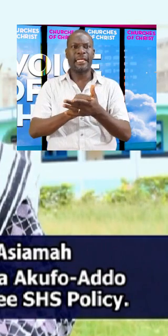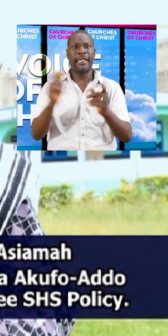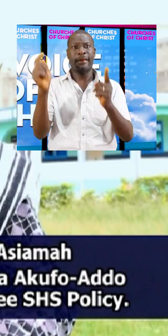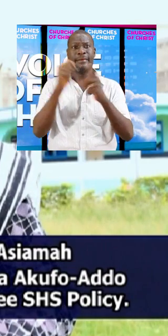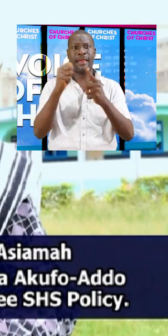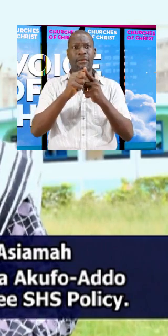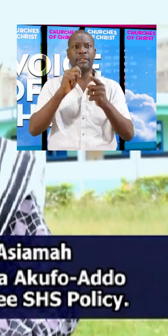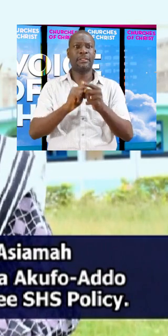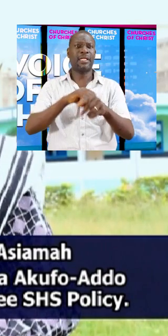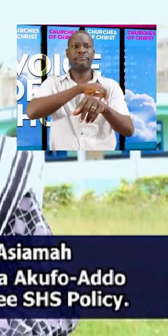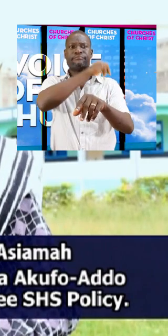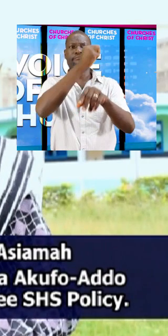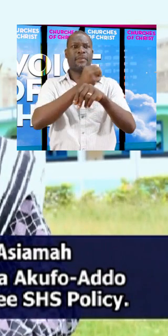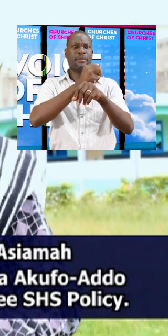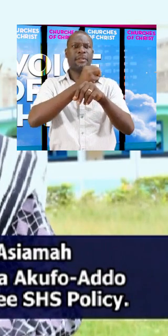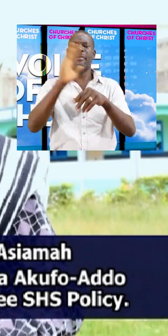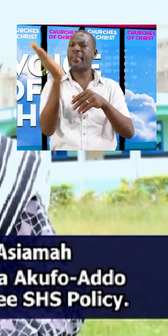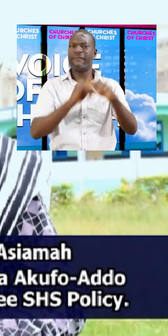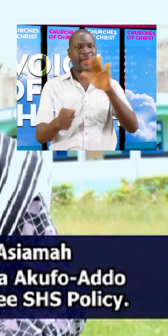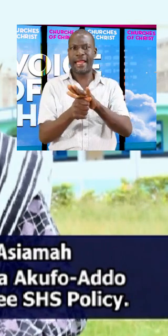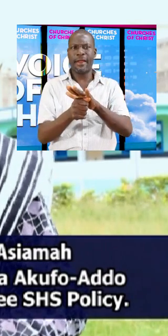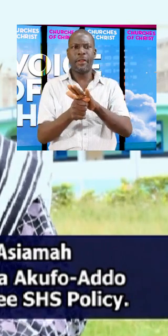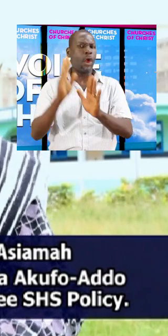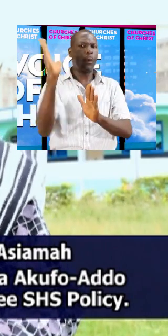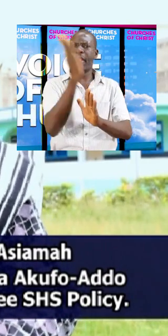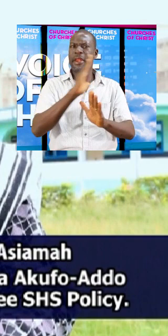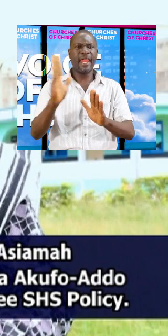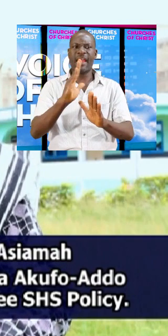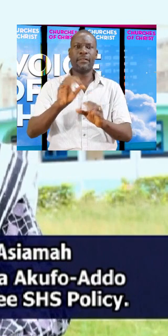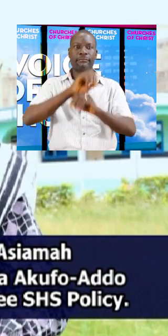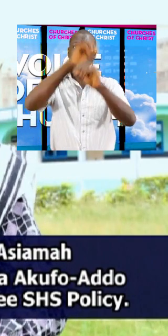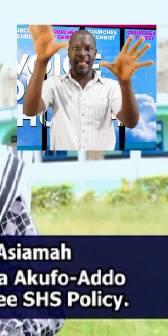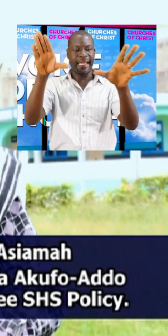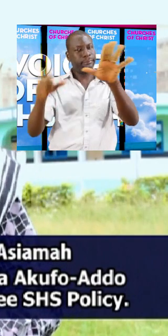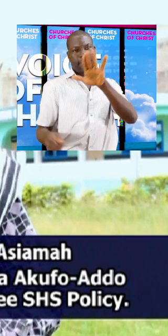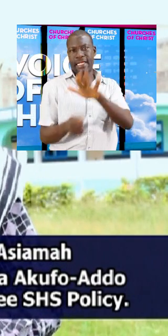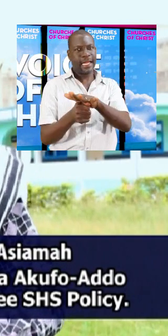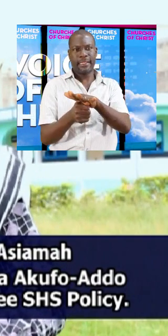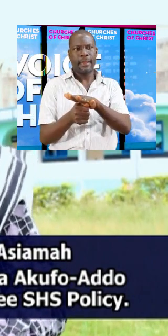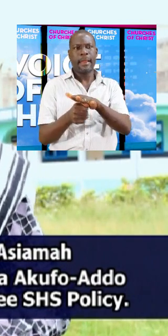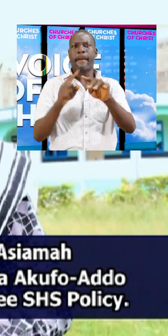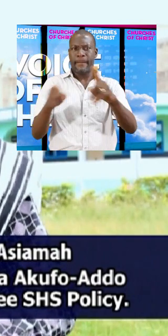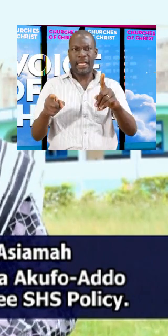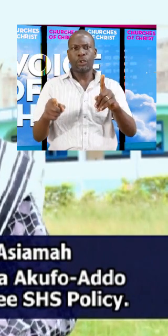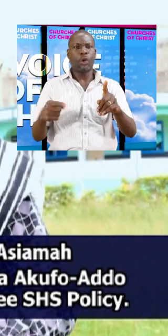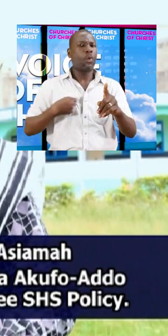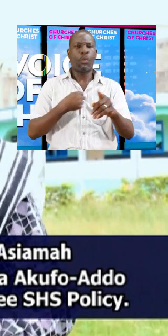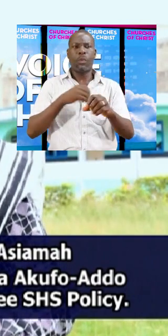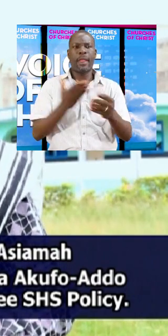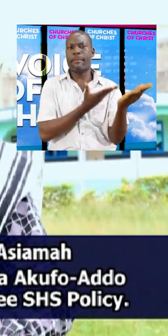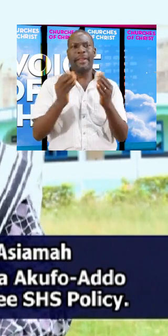enhinta won sokanea emfa nhye table ase nem osokanea e di si table no